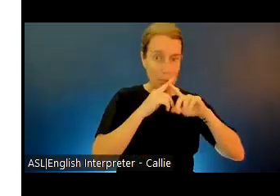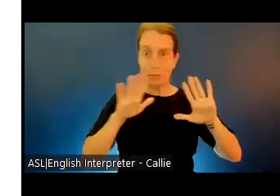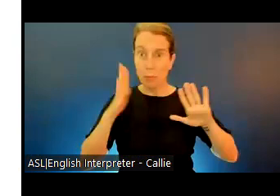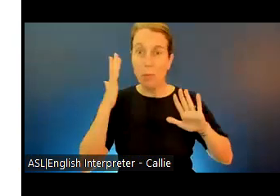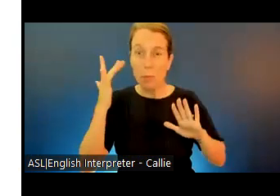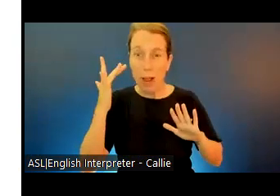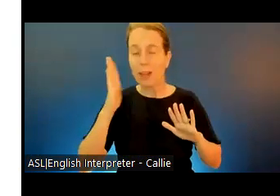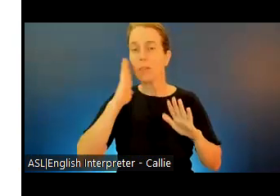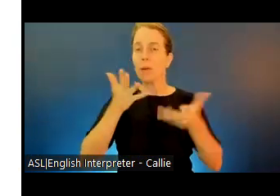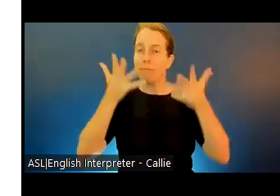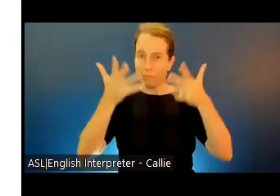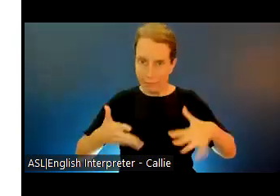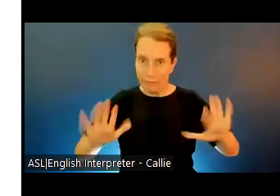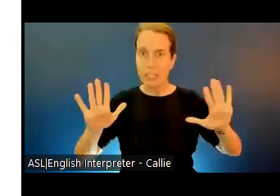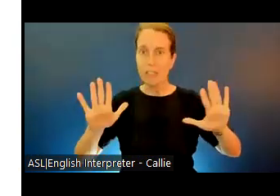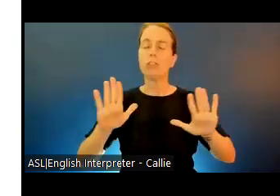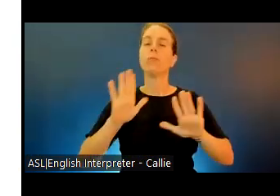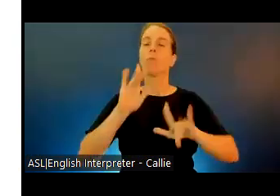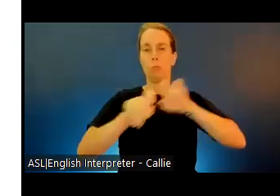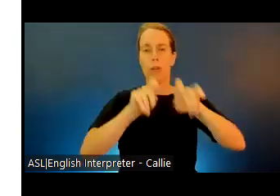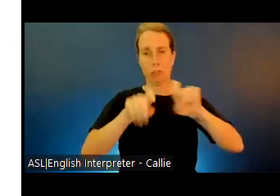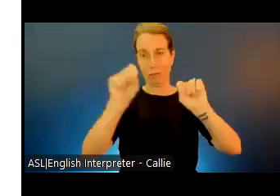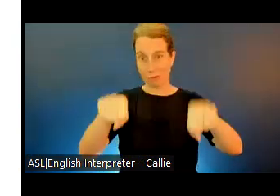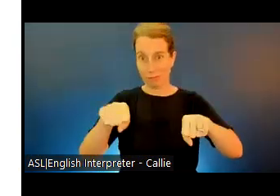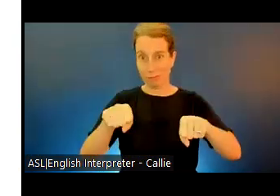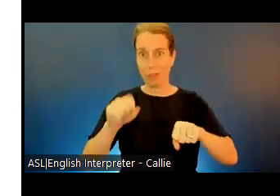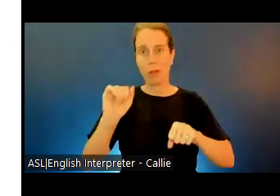put them in the chat or raise your hand.